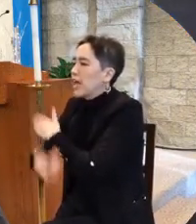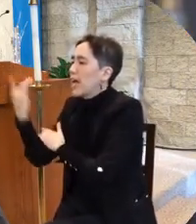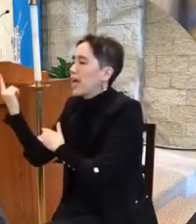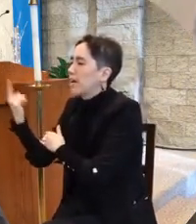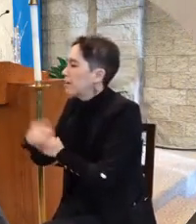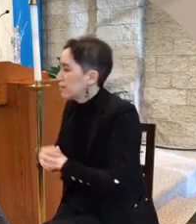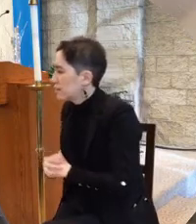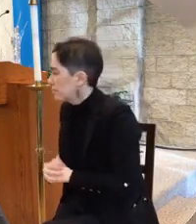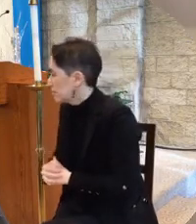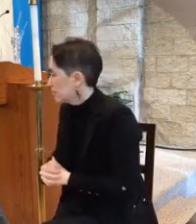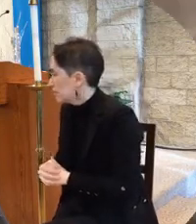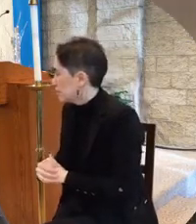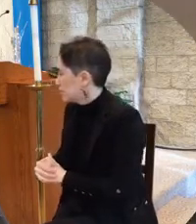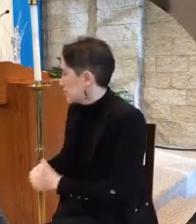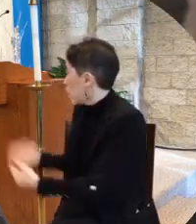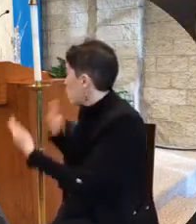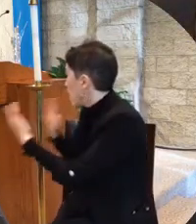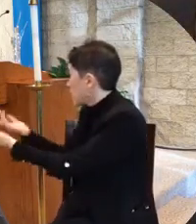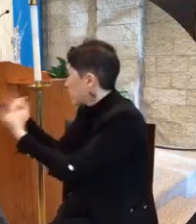here. Thank you.